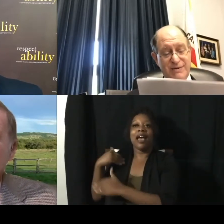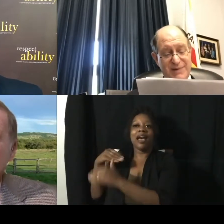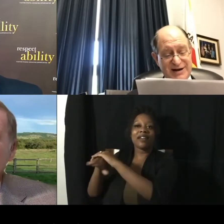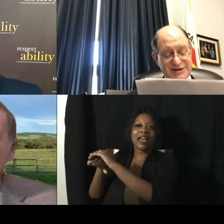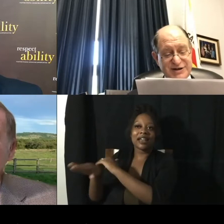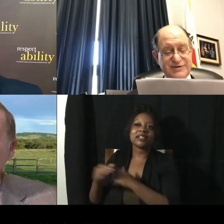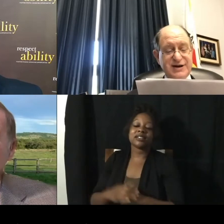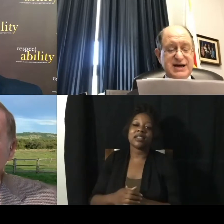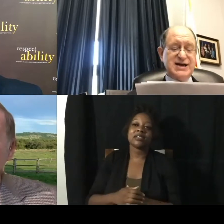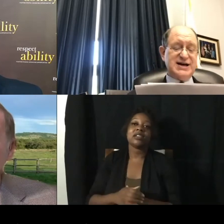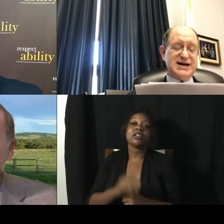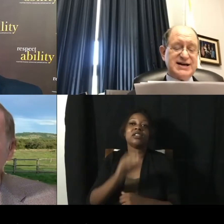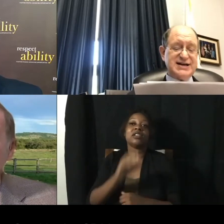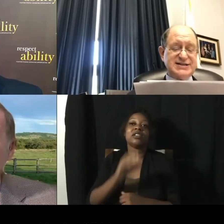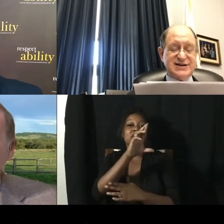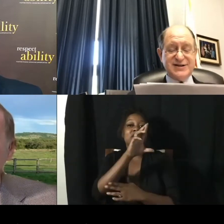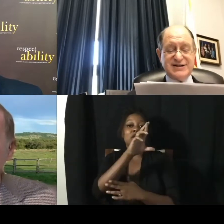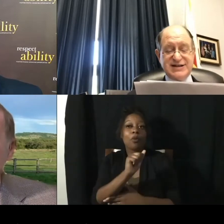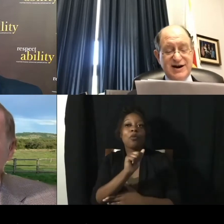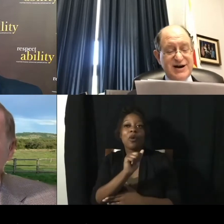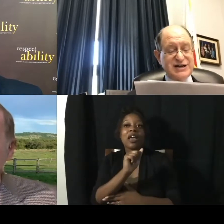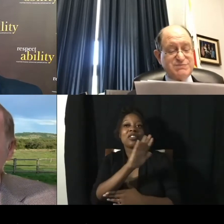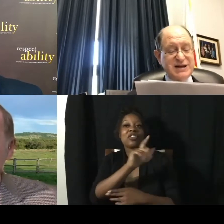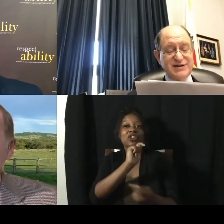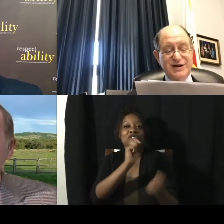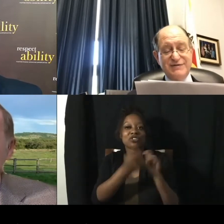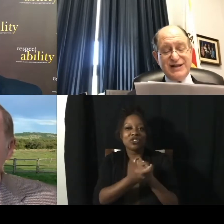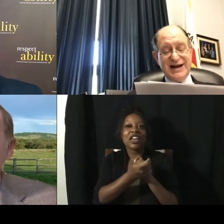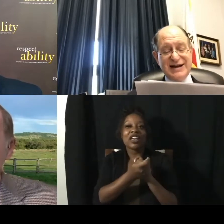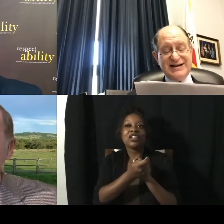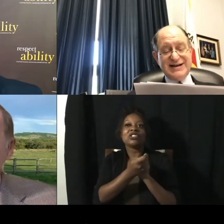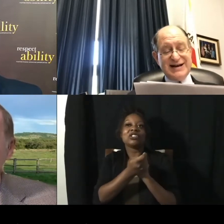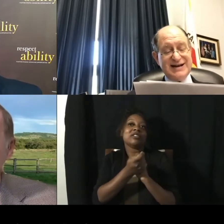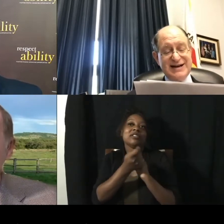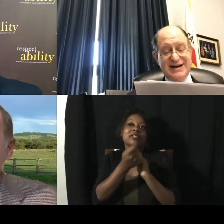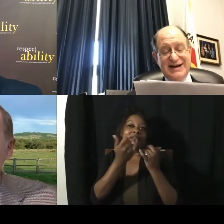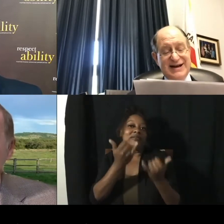important milestone. Consider that CRA has been the law of the land